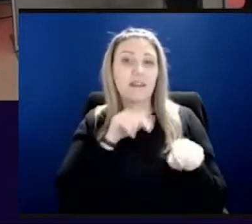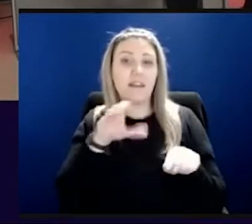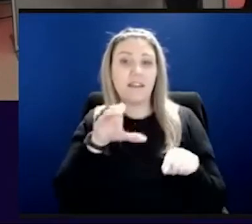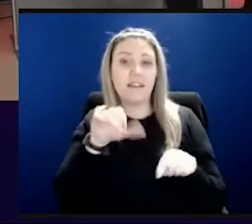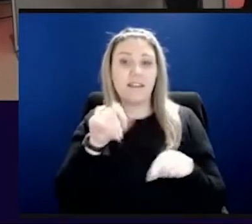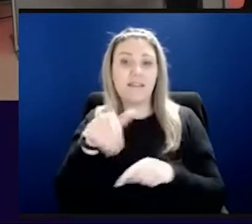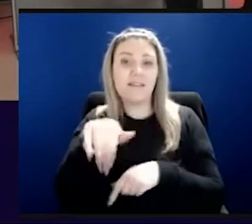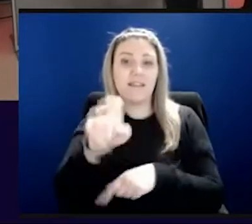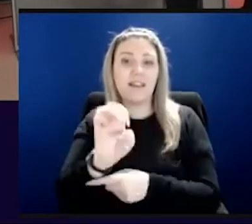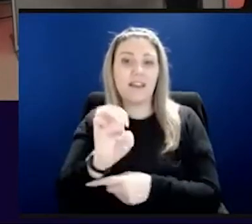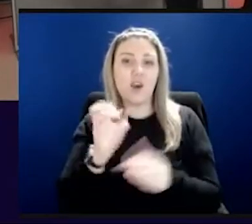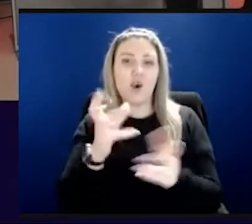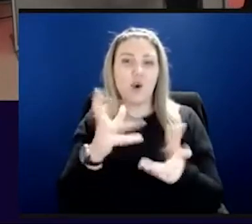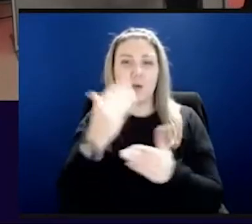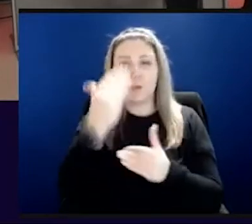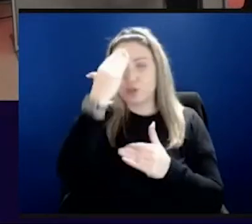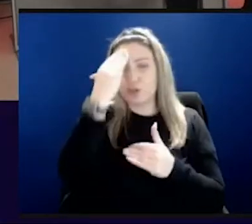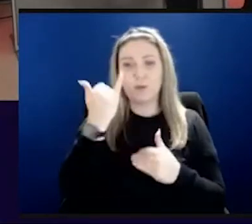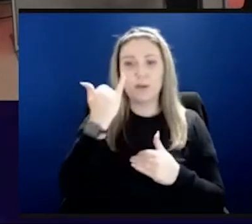if